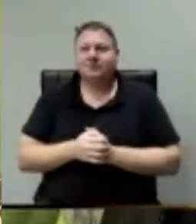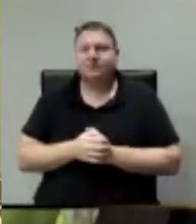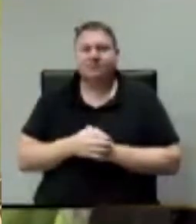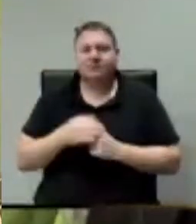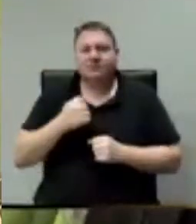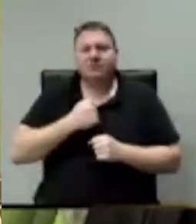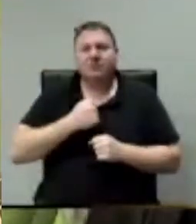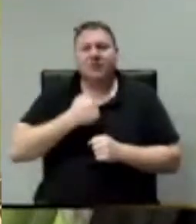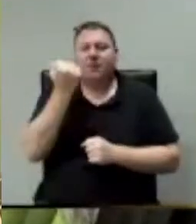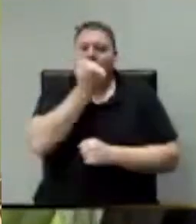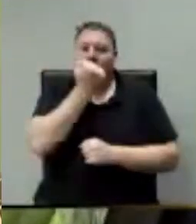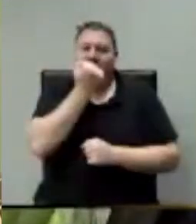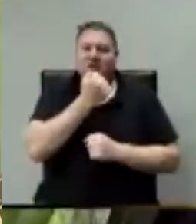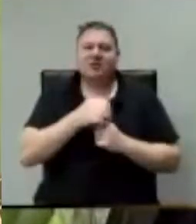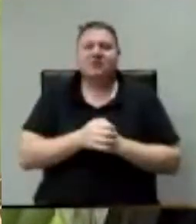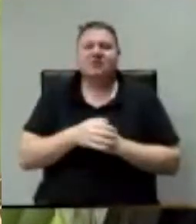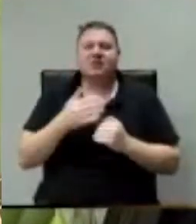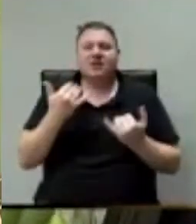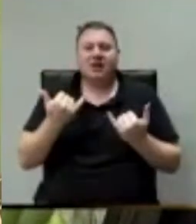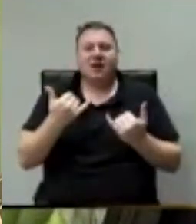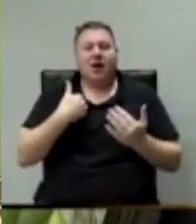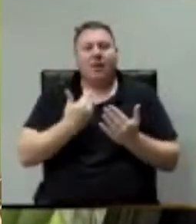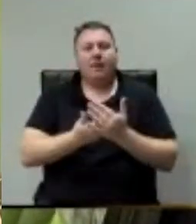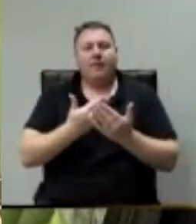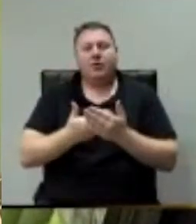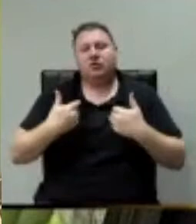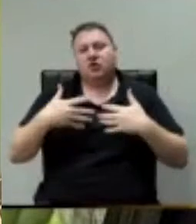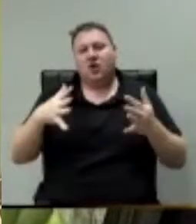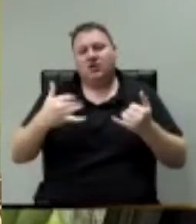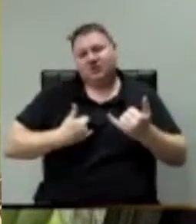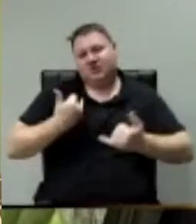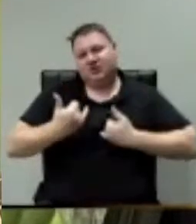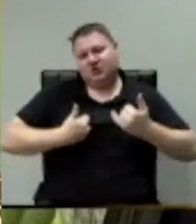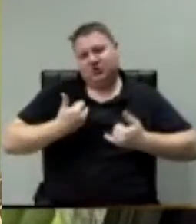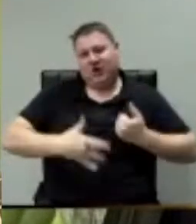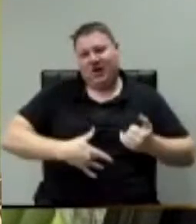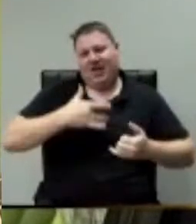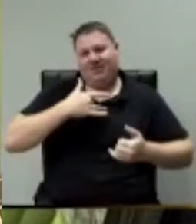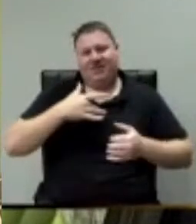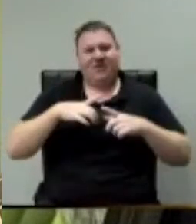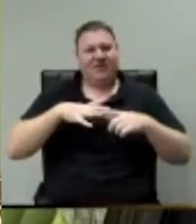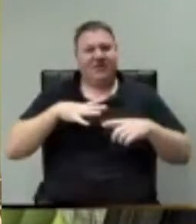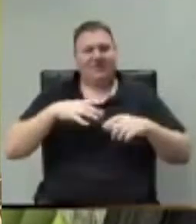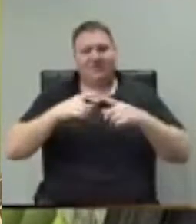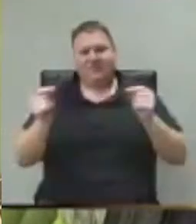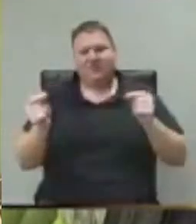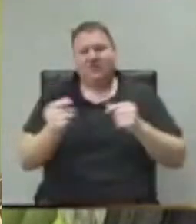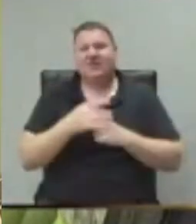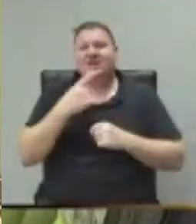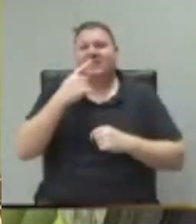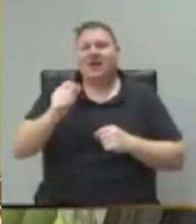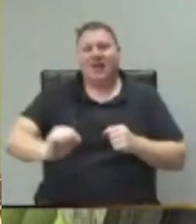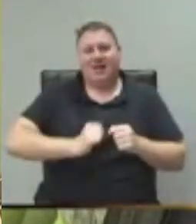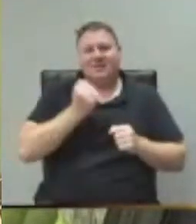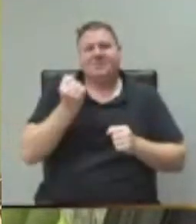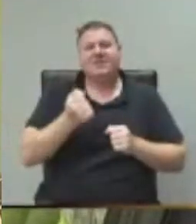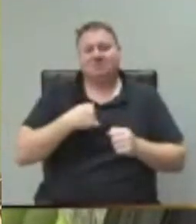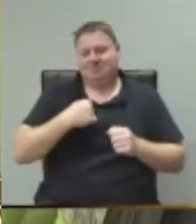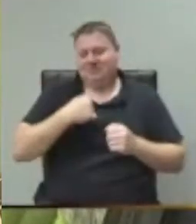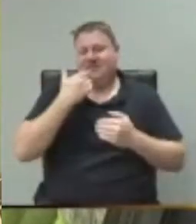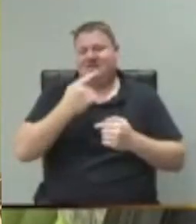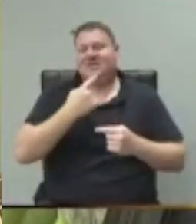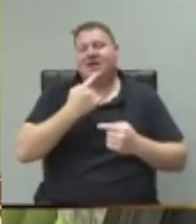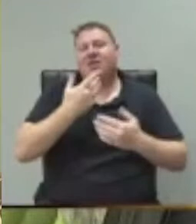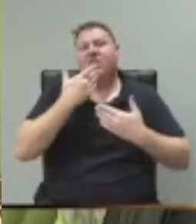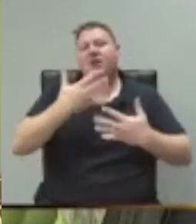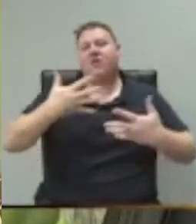my apologies. Now you can start enjoying your lives because we're done. And tell your husbands that I say thank you